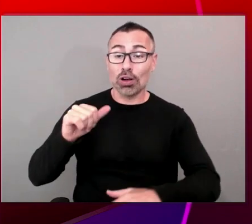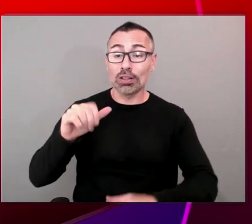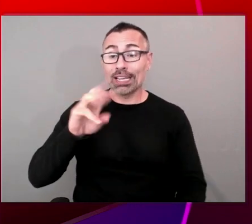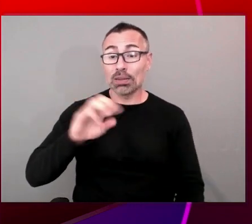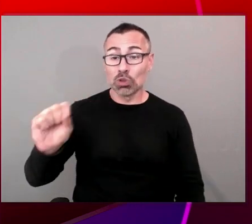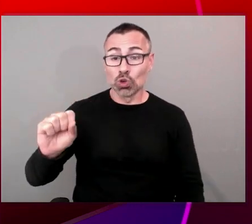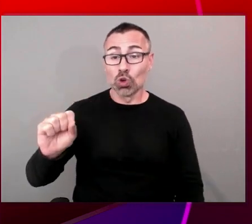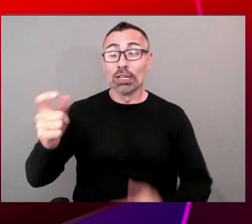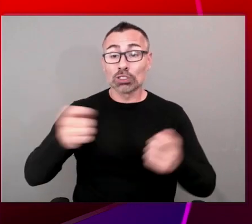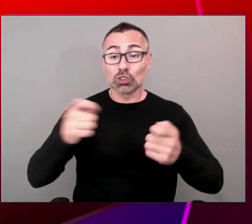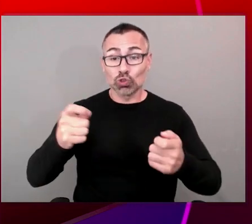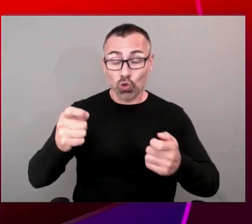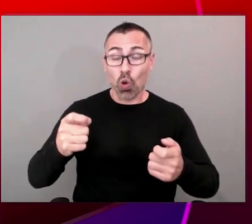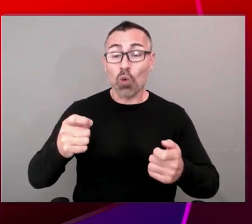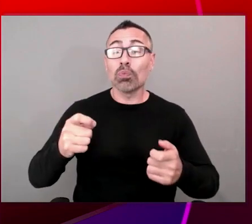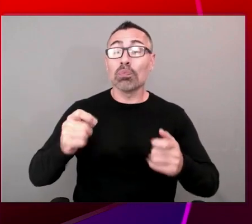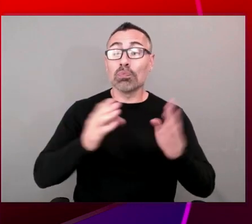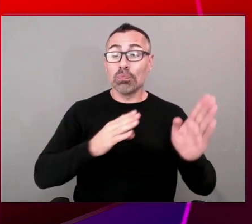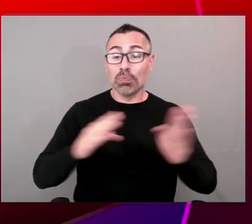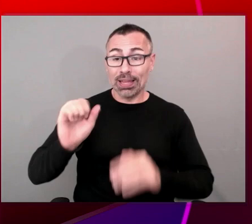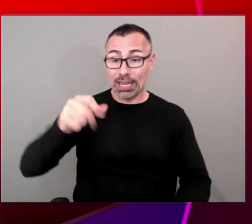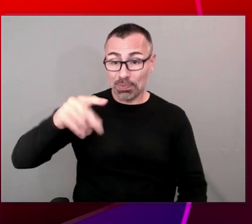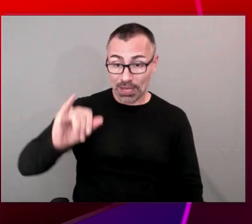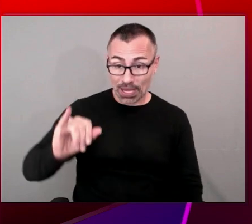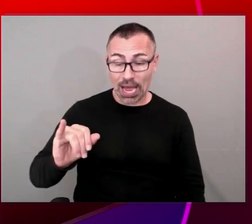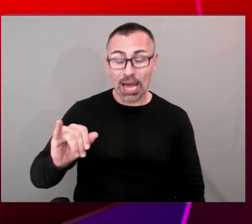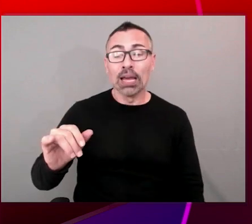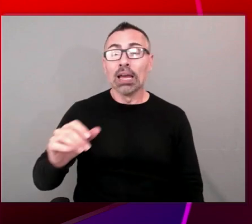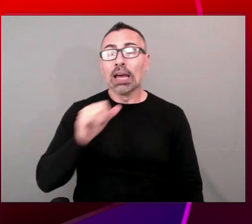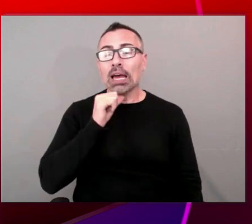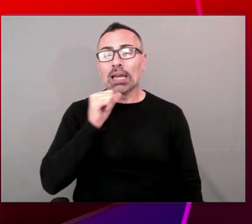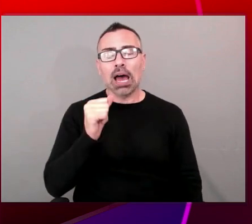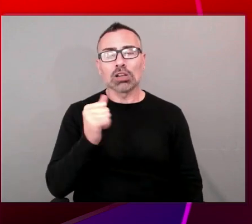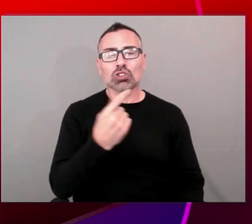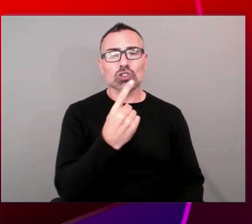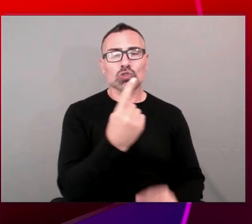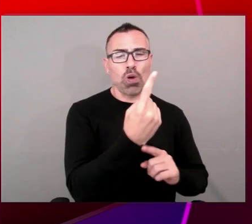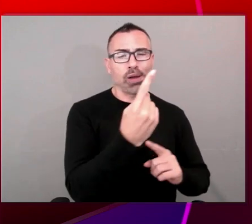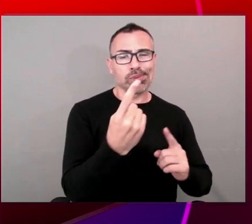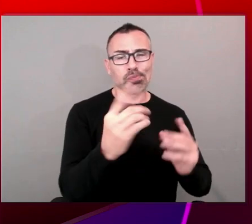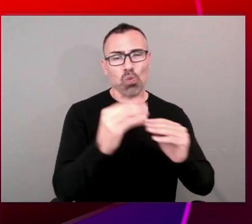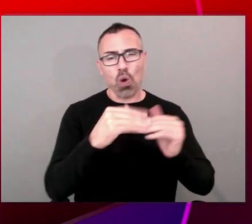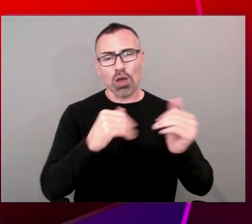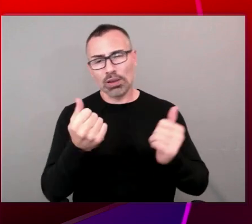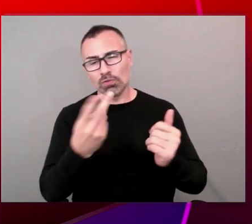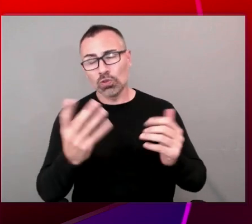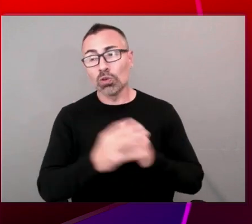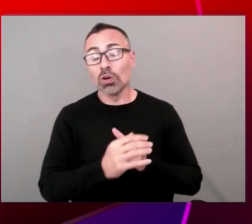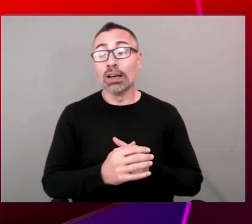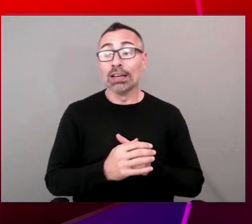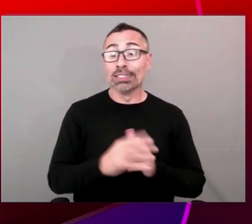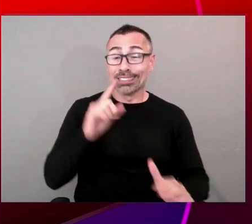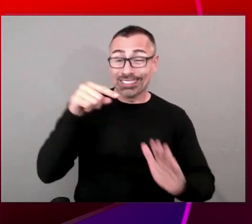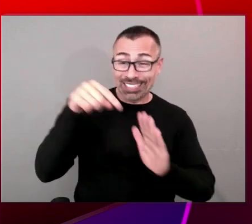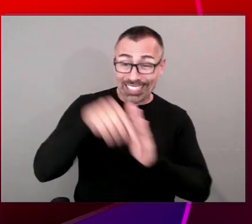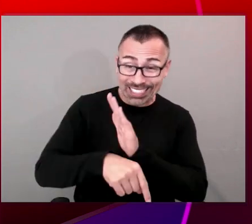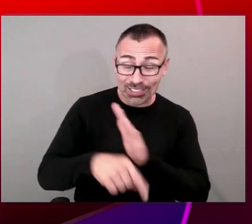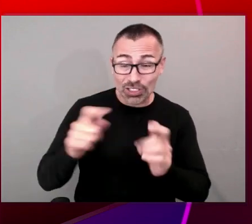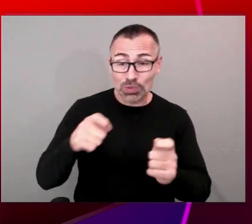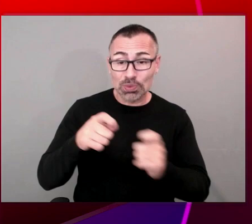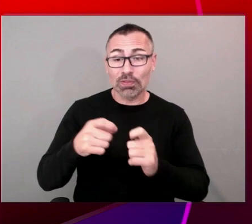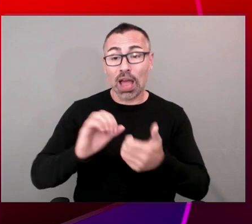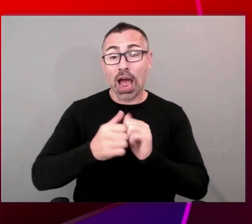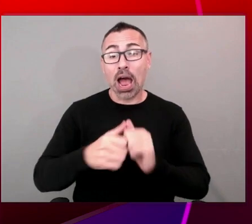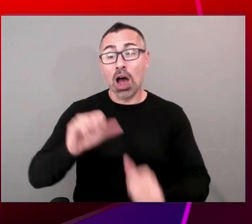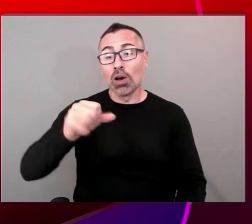APIs and more than just a few control plane APIs. So digging into the specifics of how HTTP keep alives